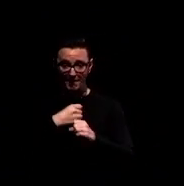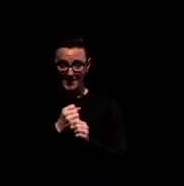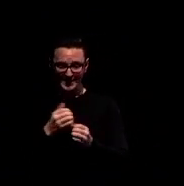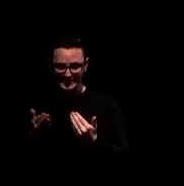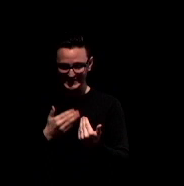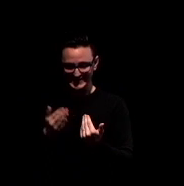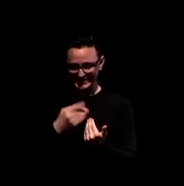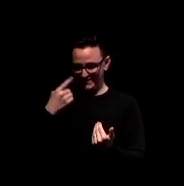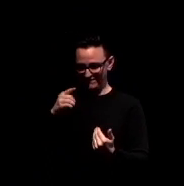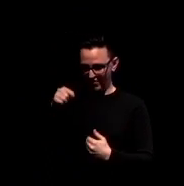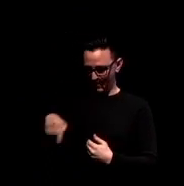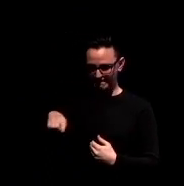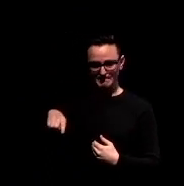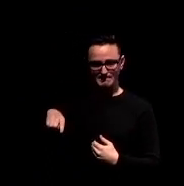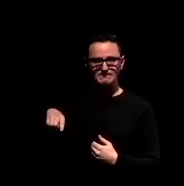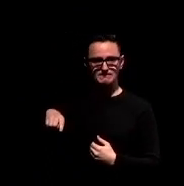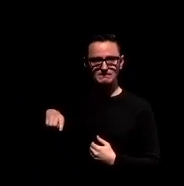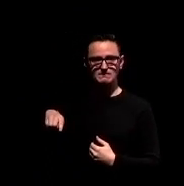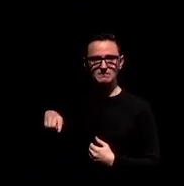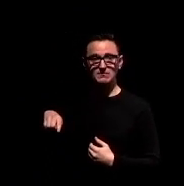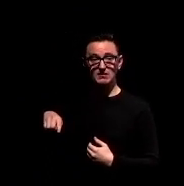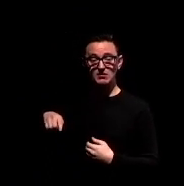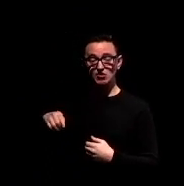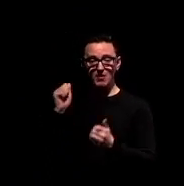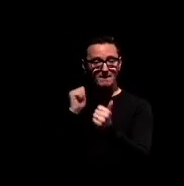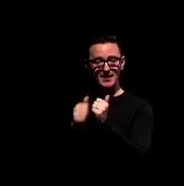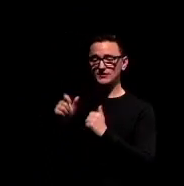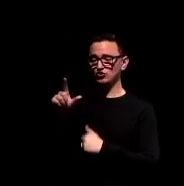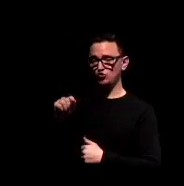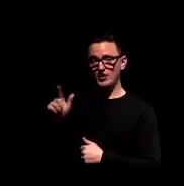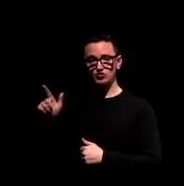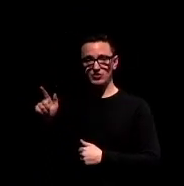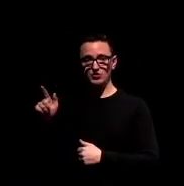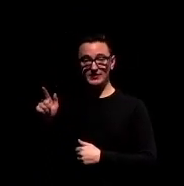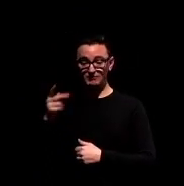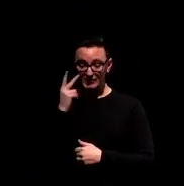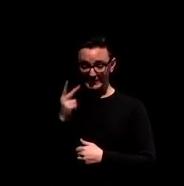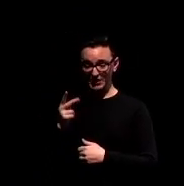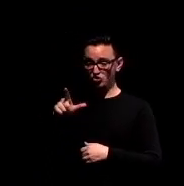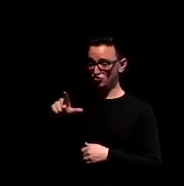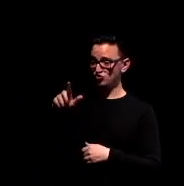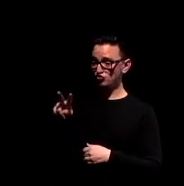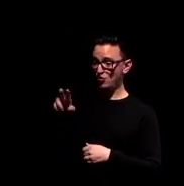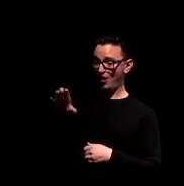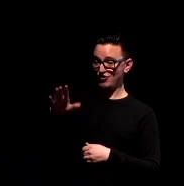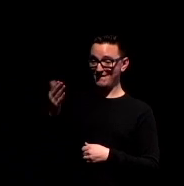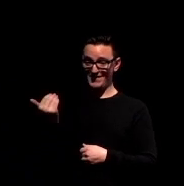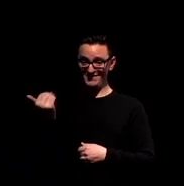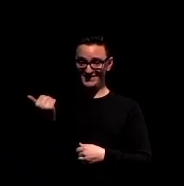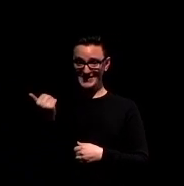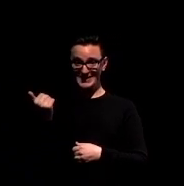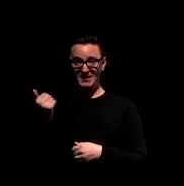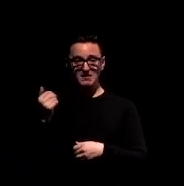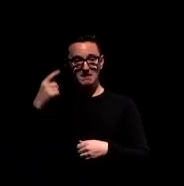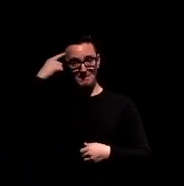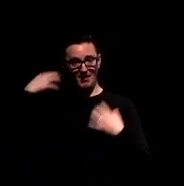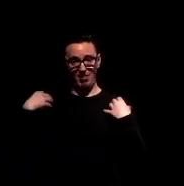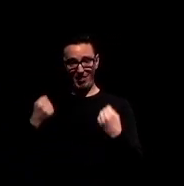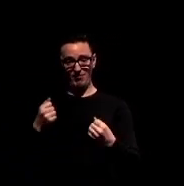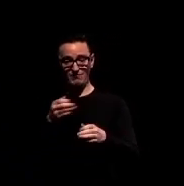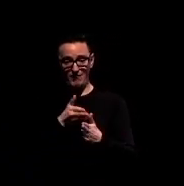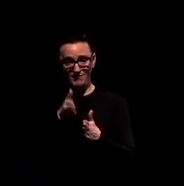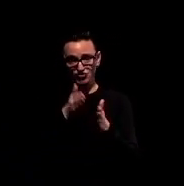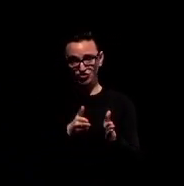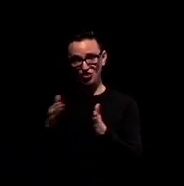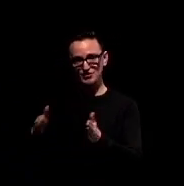for them. It was passed in 2021. We've already seen 215 mental health professionals become supervisors, which we just got